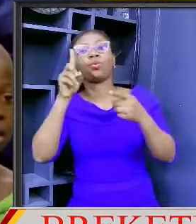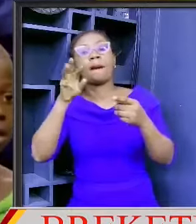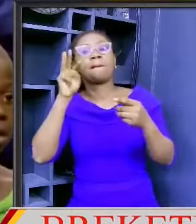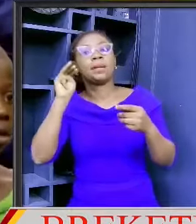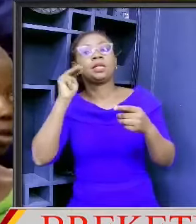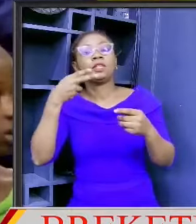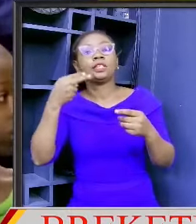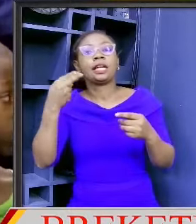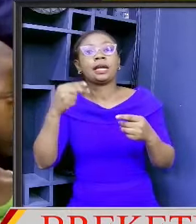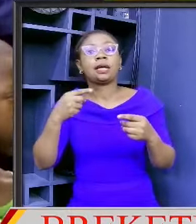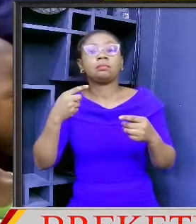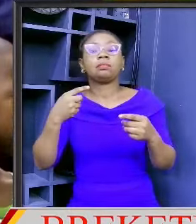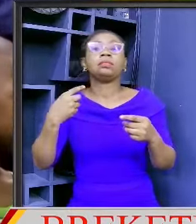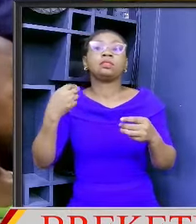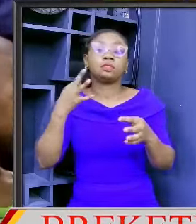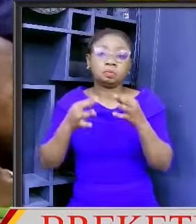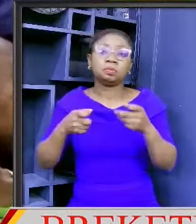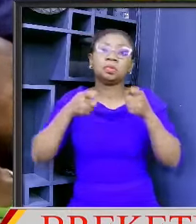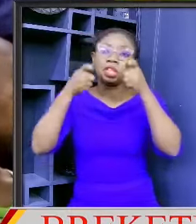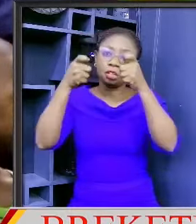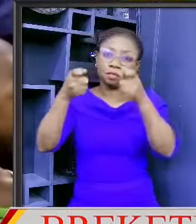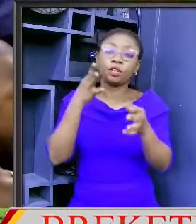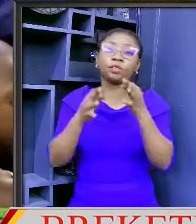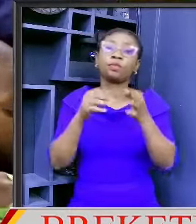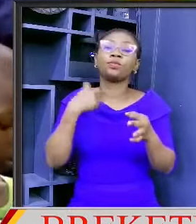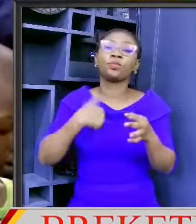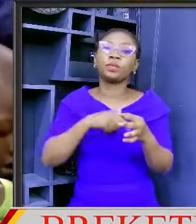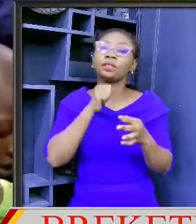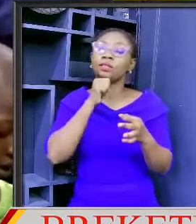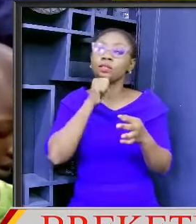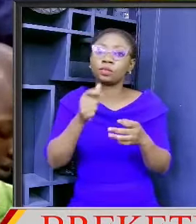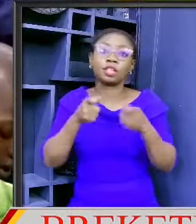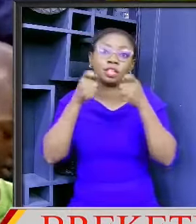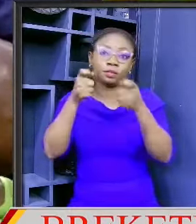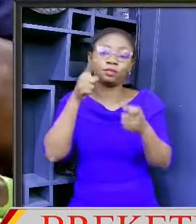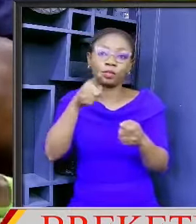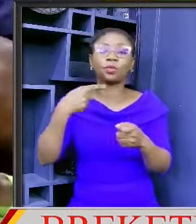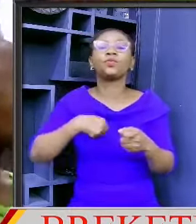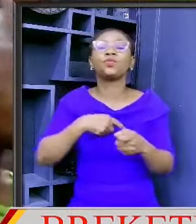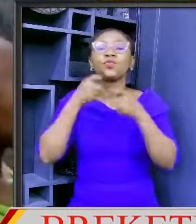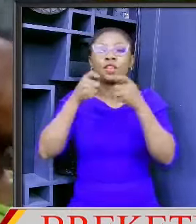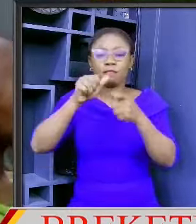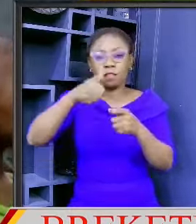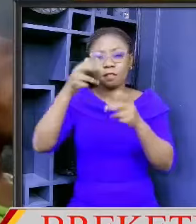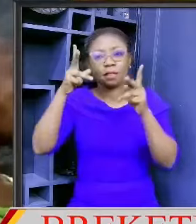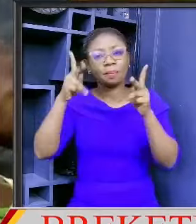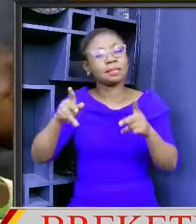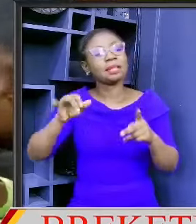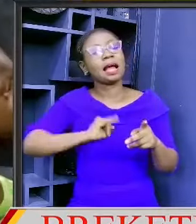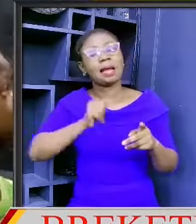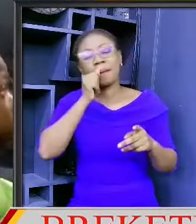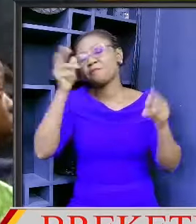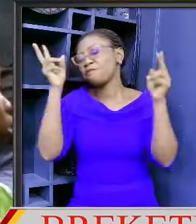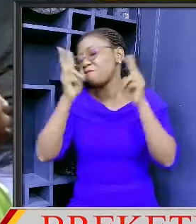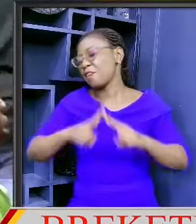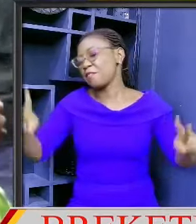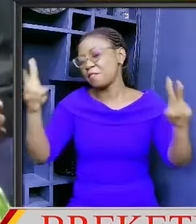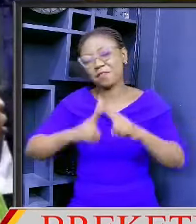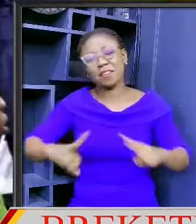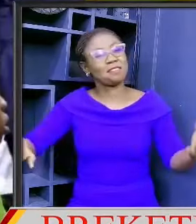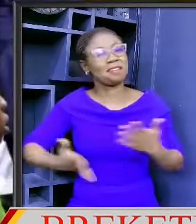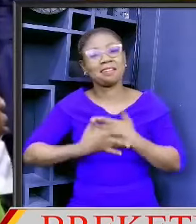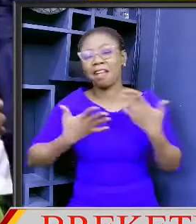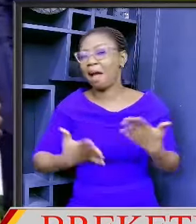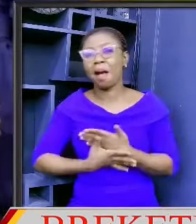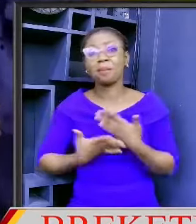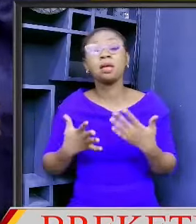we give you, we give you. If we not give you, we will give another person. No problem, sir. Hmm? I'm happy, sir. Are you happy? Yes, sir. Very, so, very happy. No